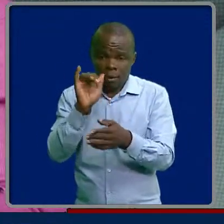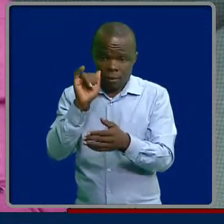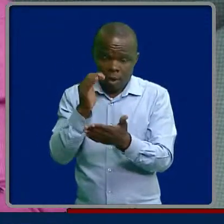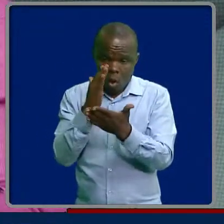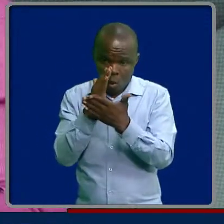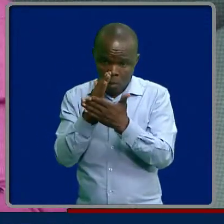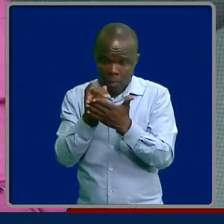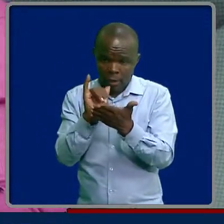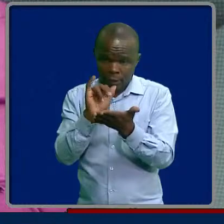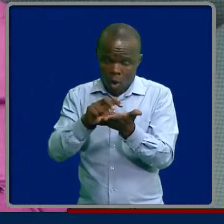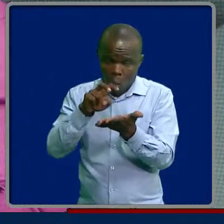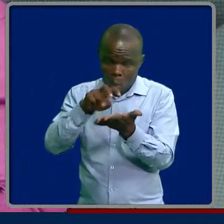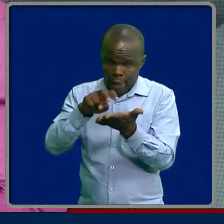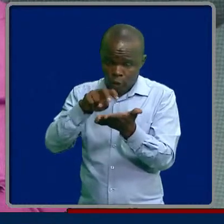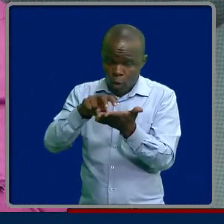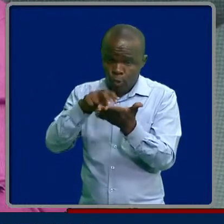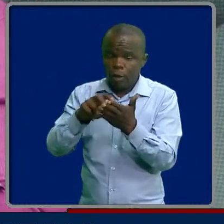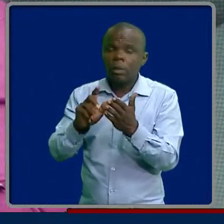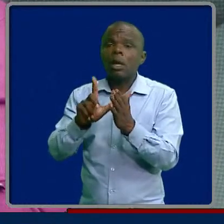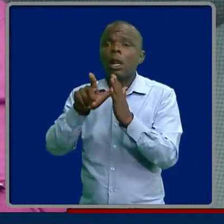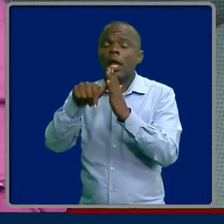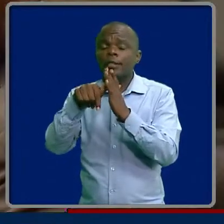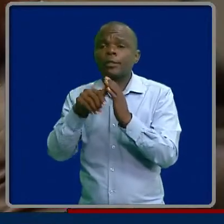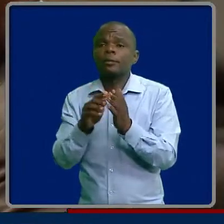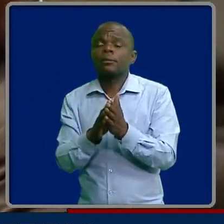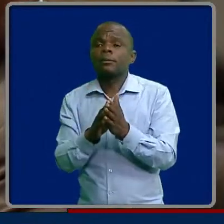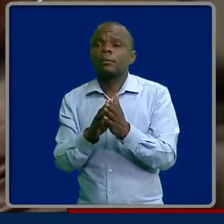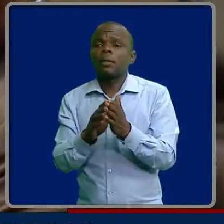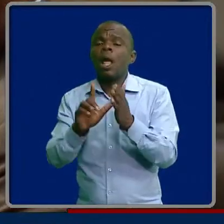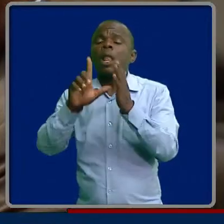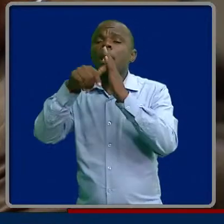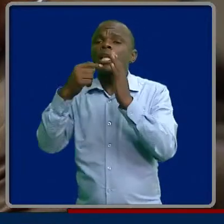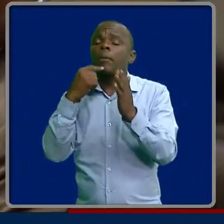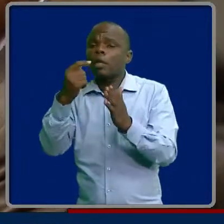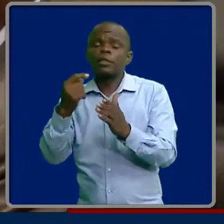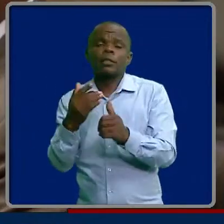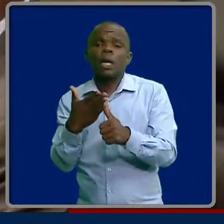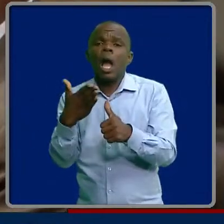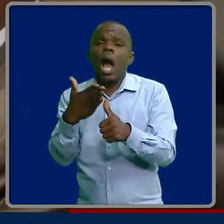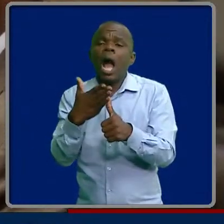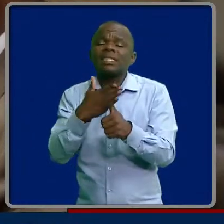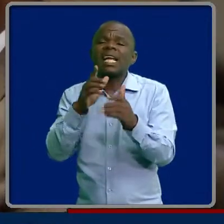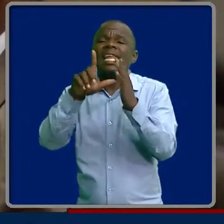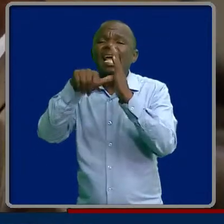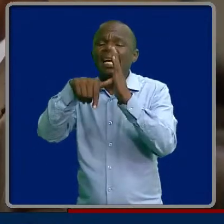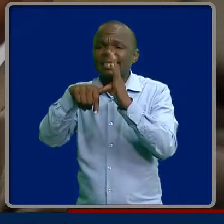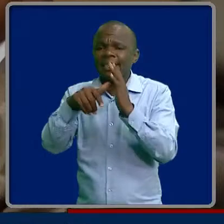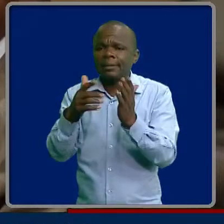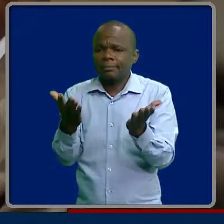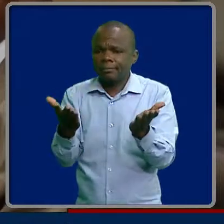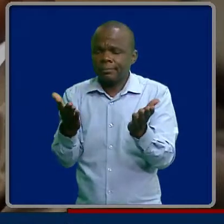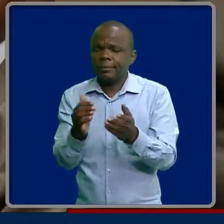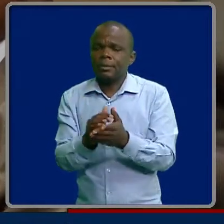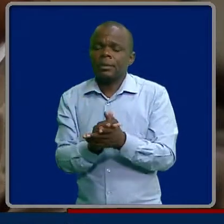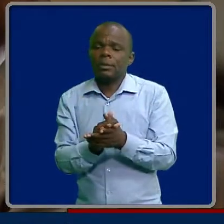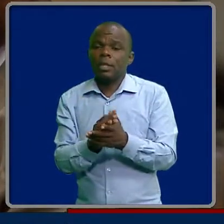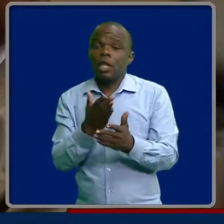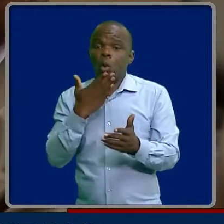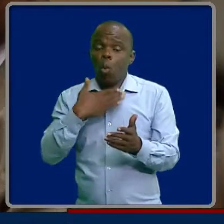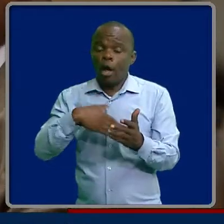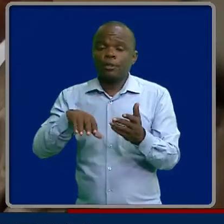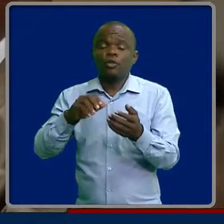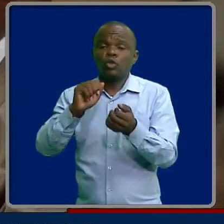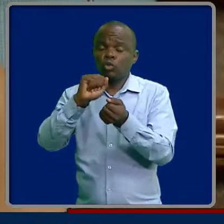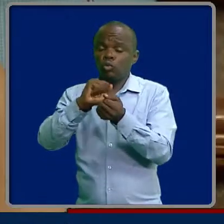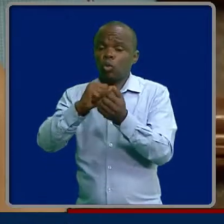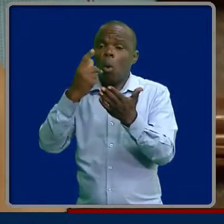the ministry was being sent back and forth by the Ministry of Economic Planning when requesting the funds to purchase the equipment,